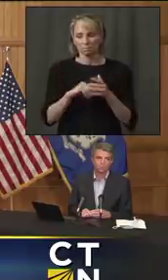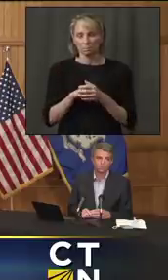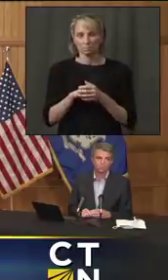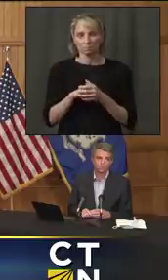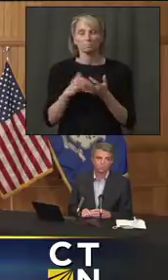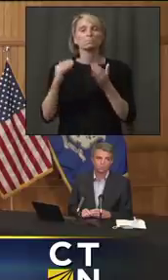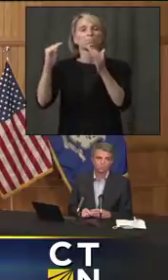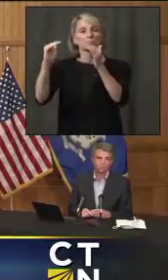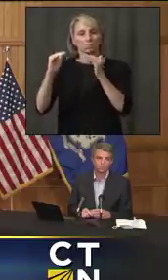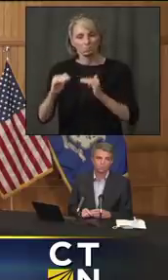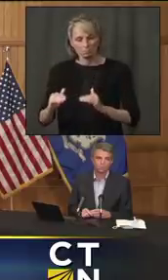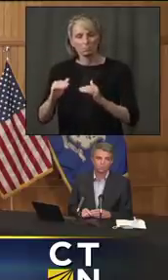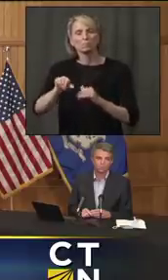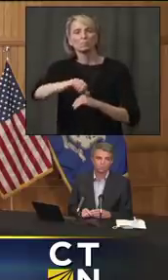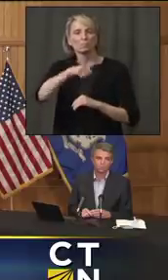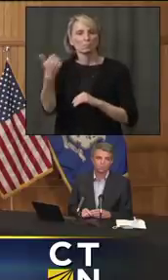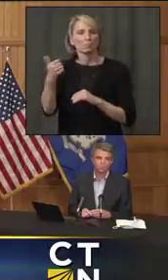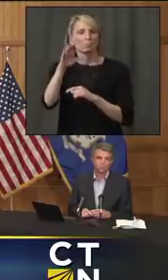Connecticut Public Media.